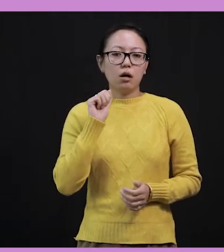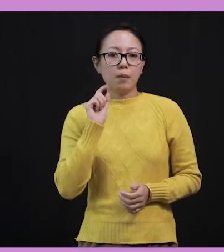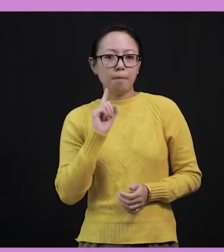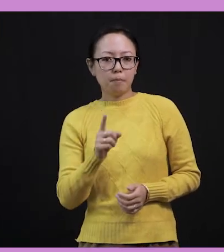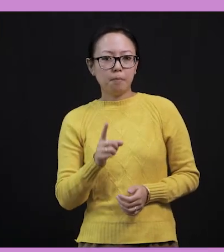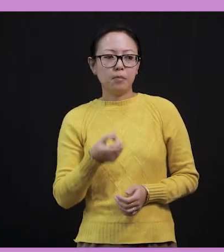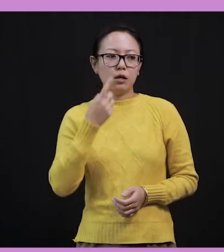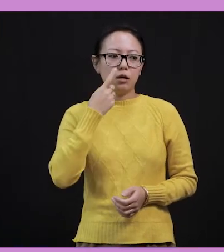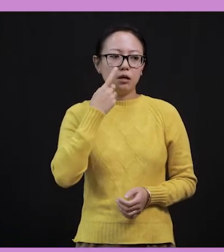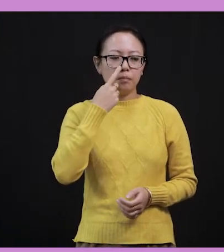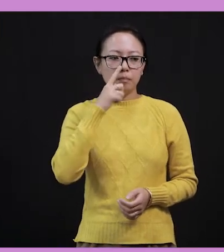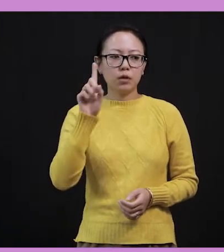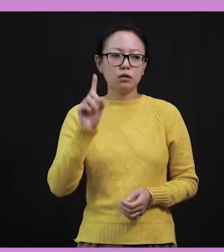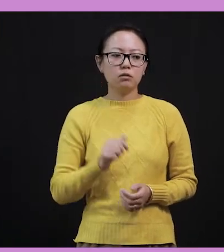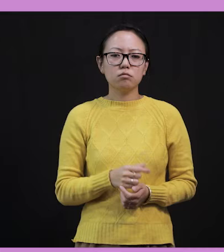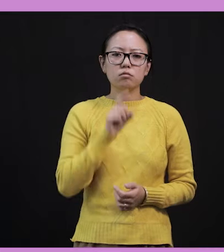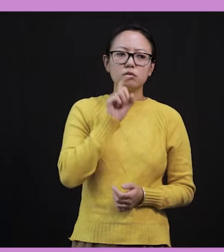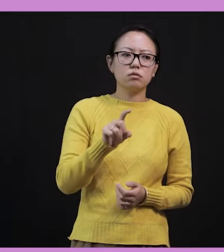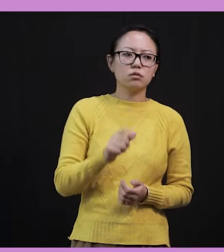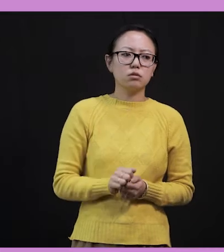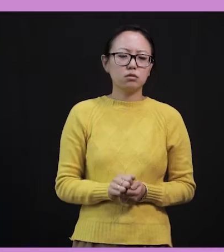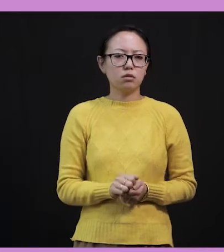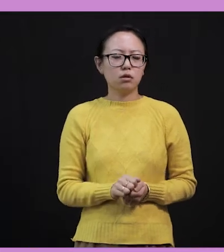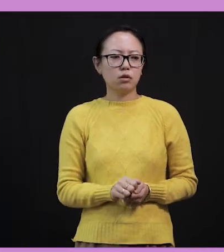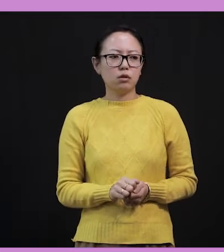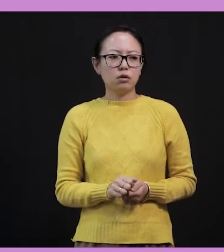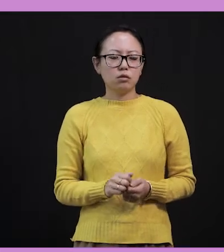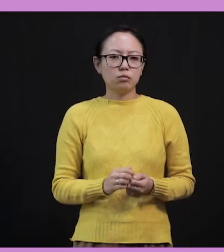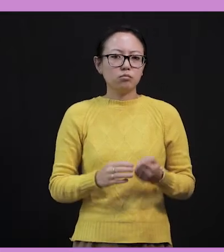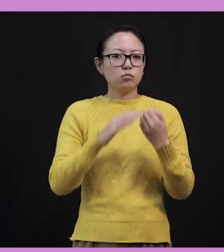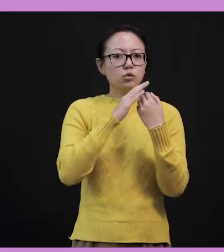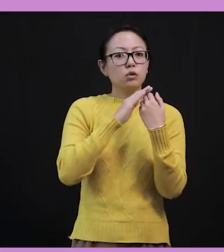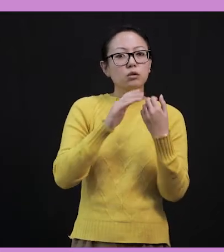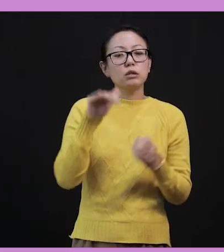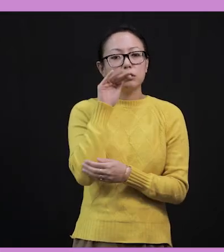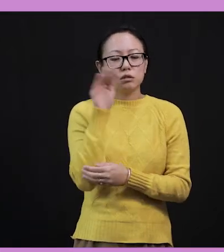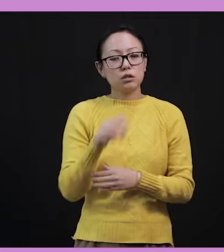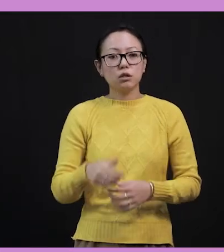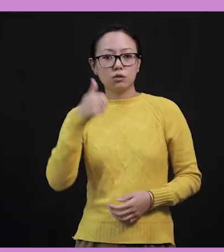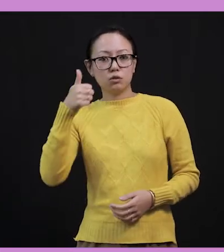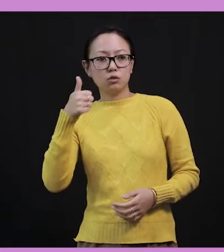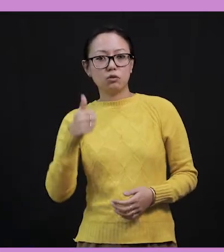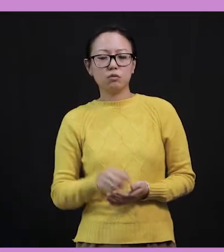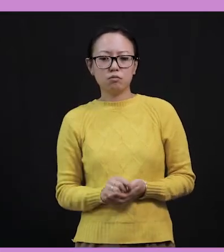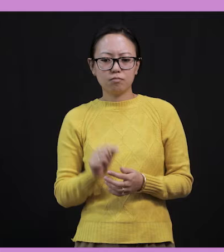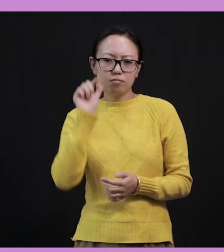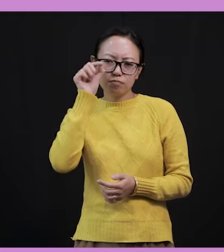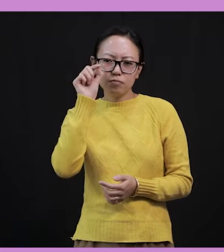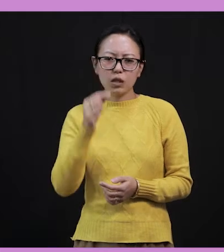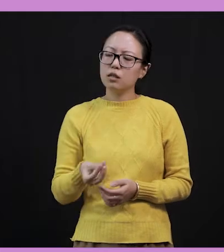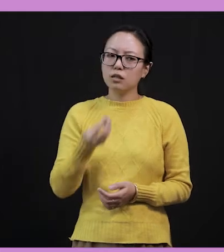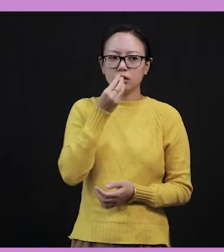say that kind is good and eats up insects for his food. So when